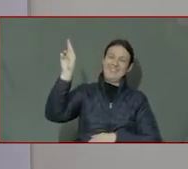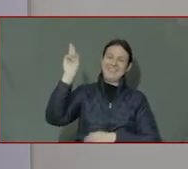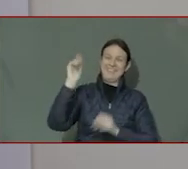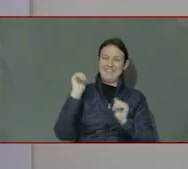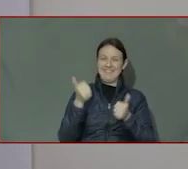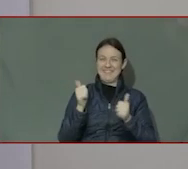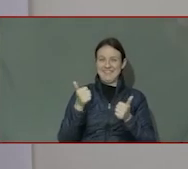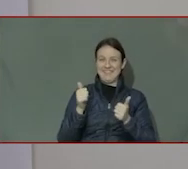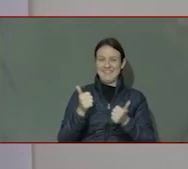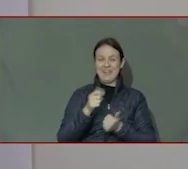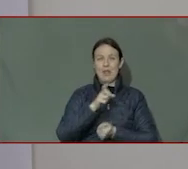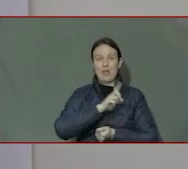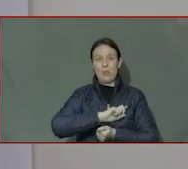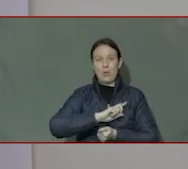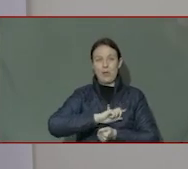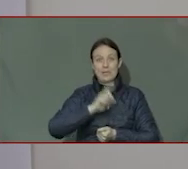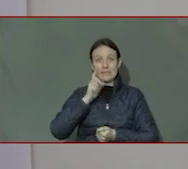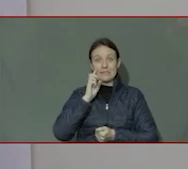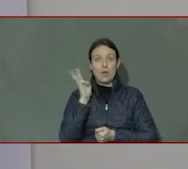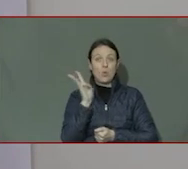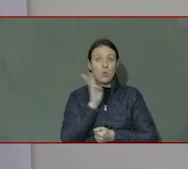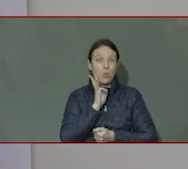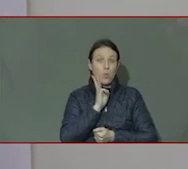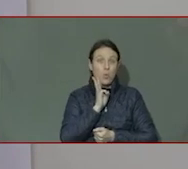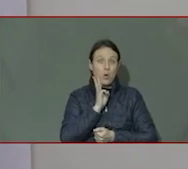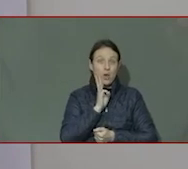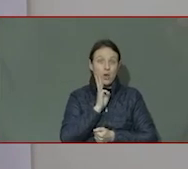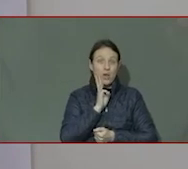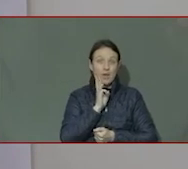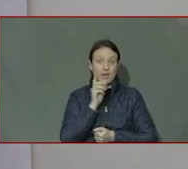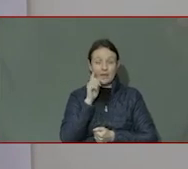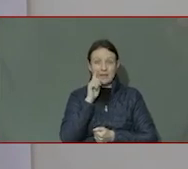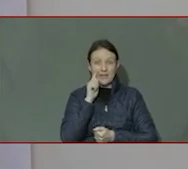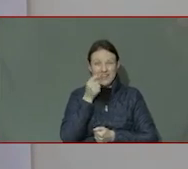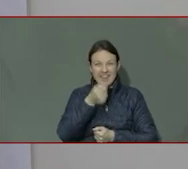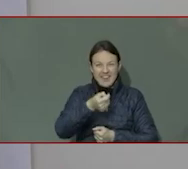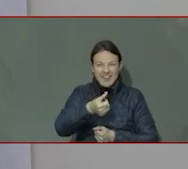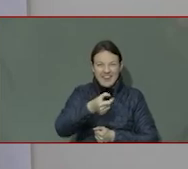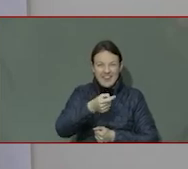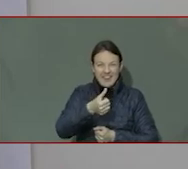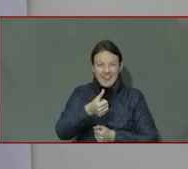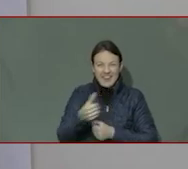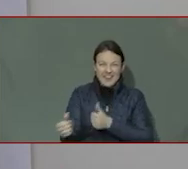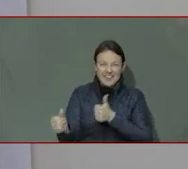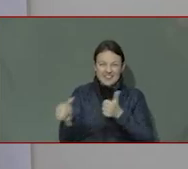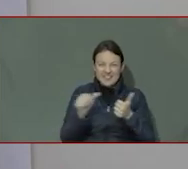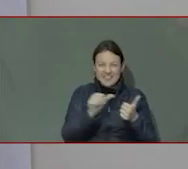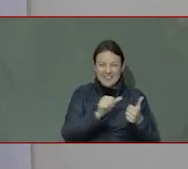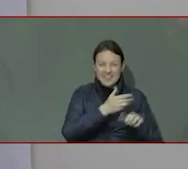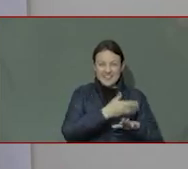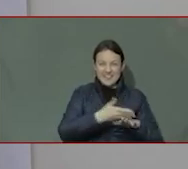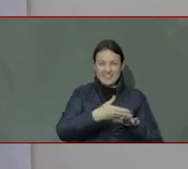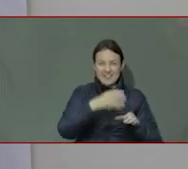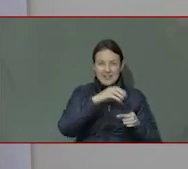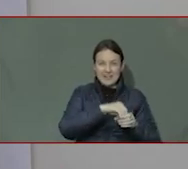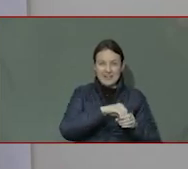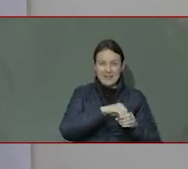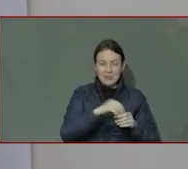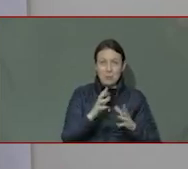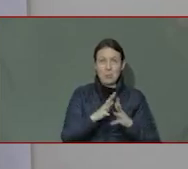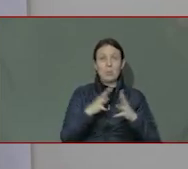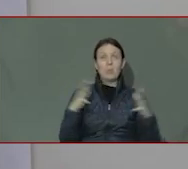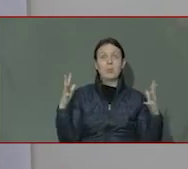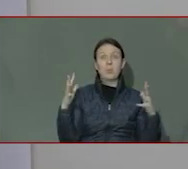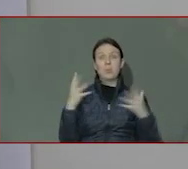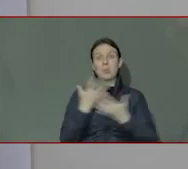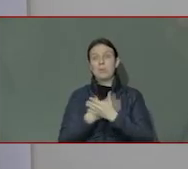Look. Because they can see, look at the water as the grey little arrow. It's narrow there with the reabsorption. More water is rather going